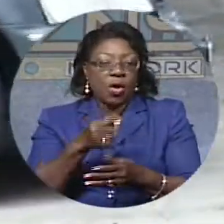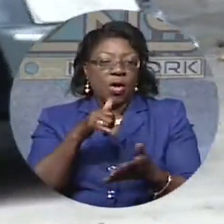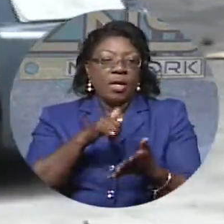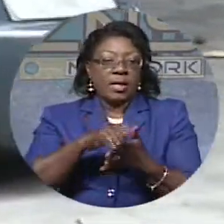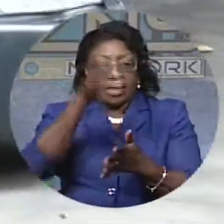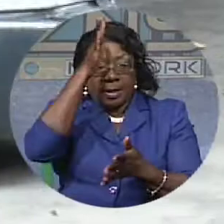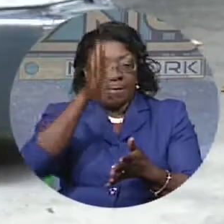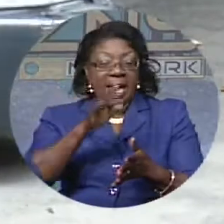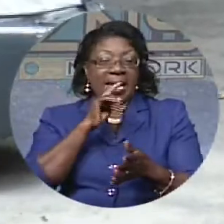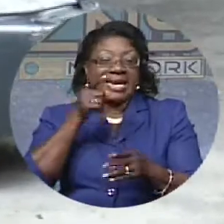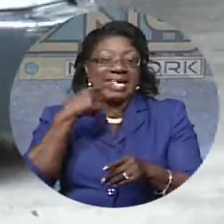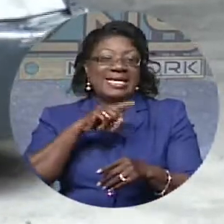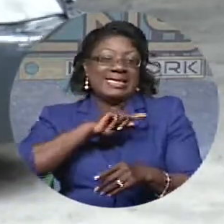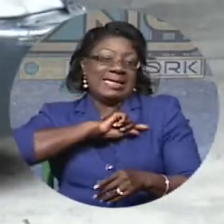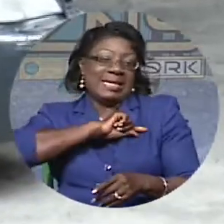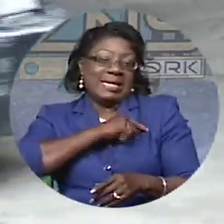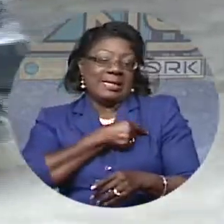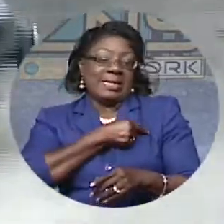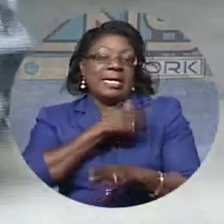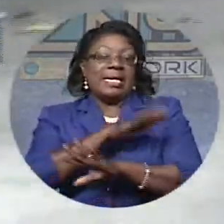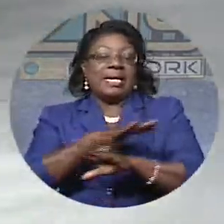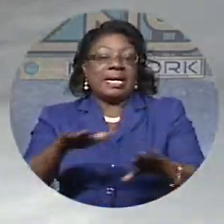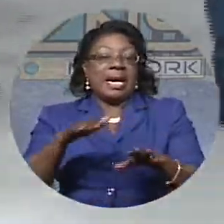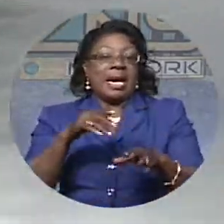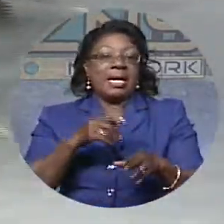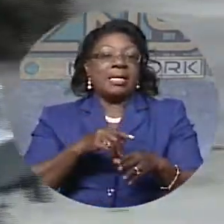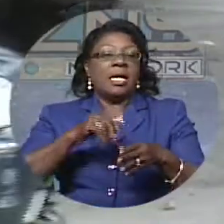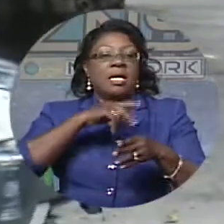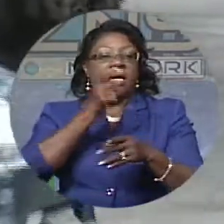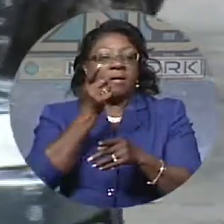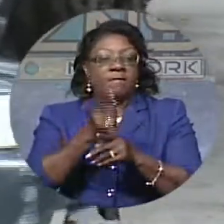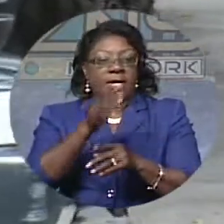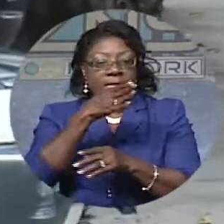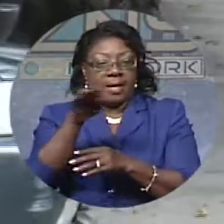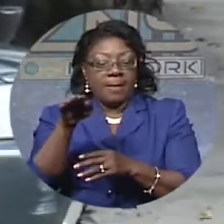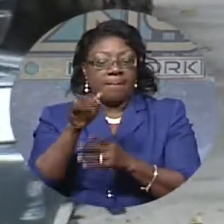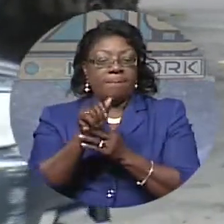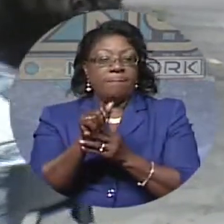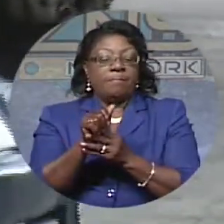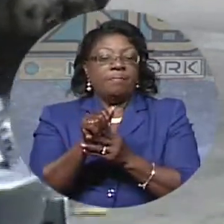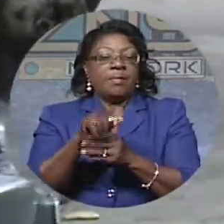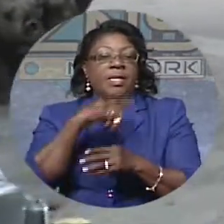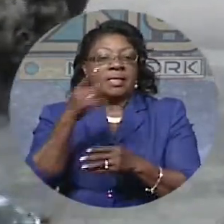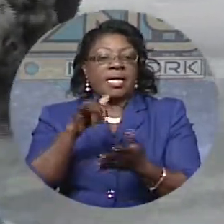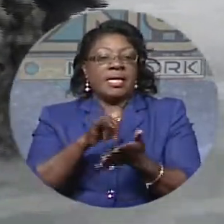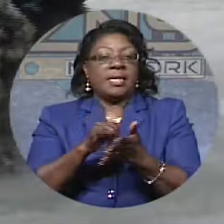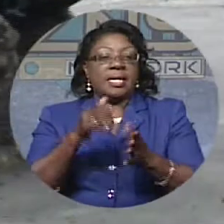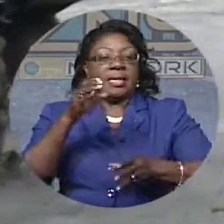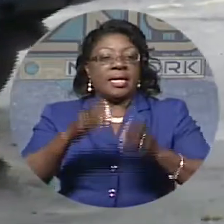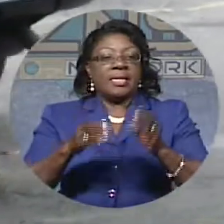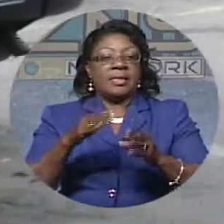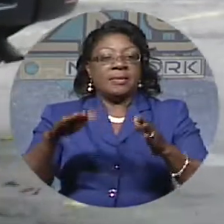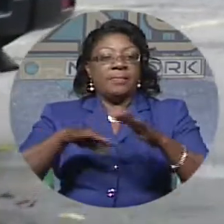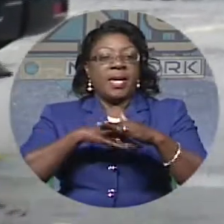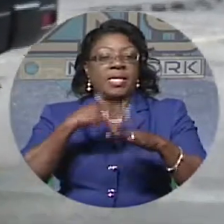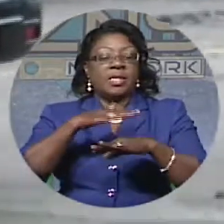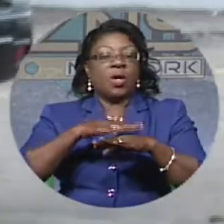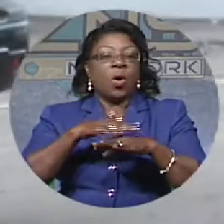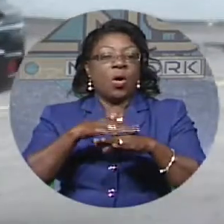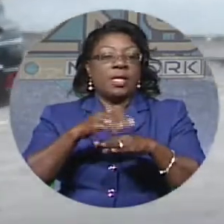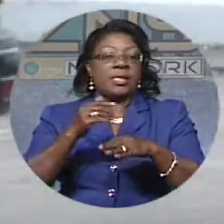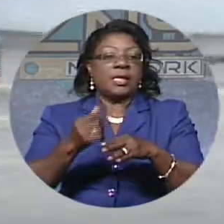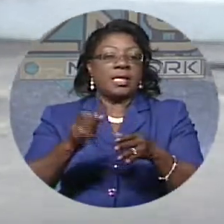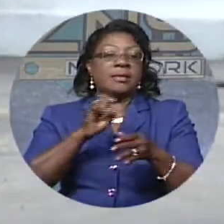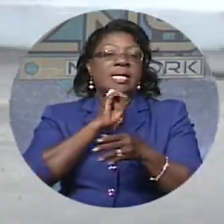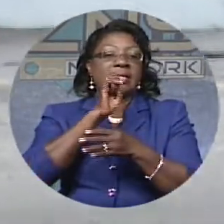the infliction of harm. Jurors also have to be sure that Archer's death was caused by the harm inflicted by Goodman. The court also